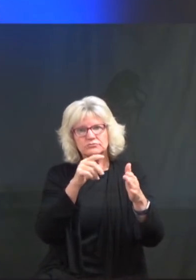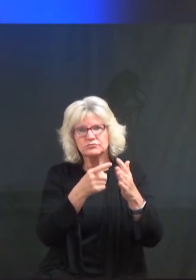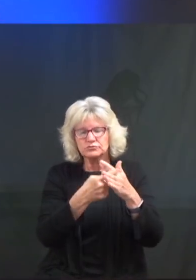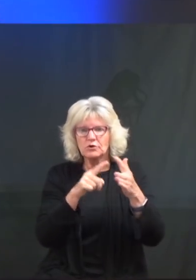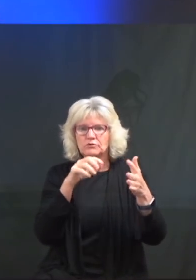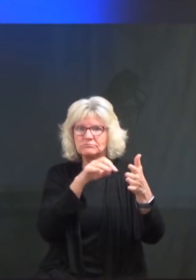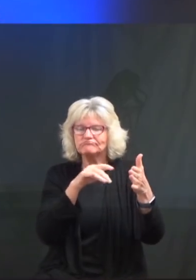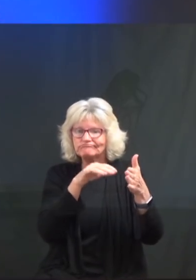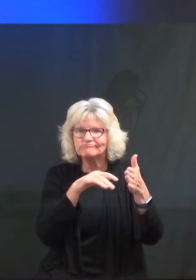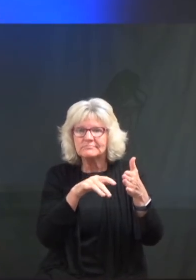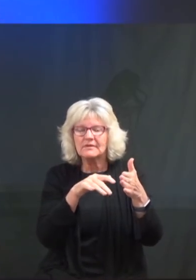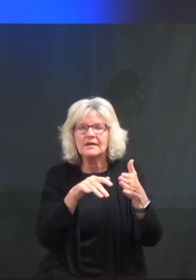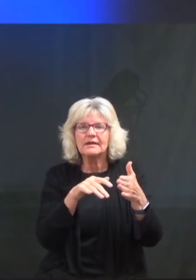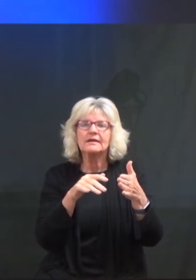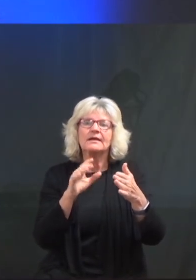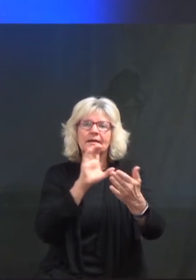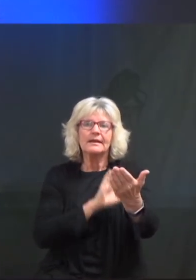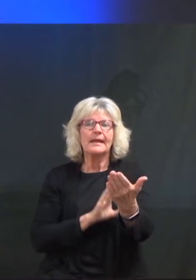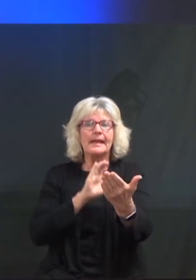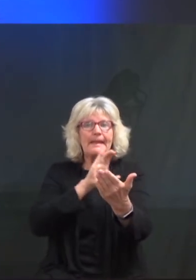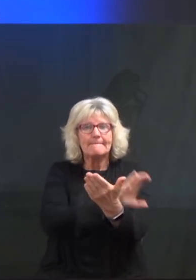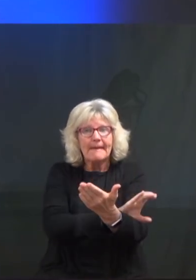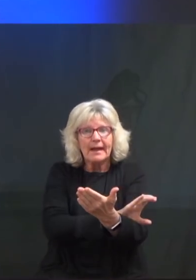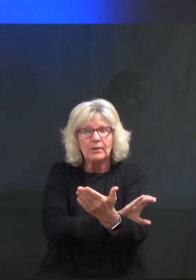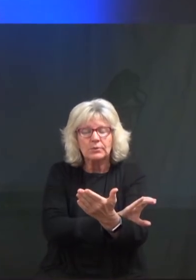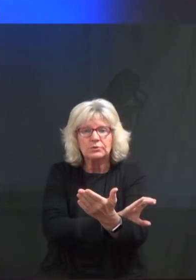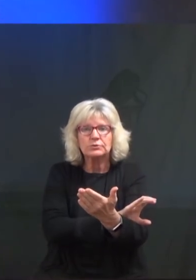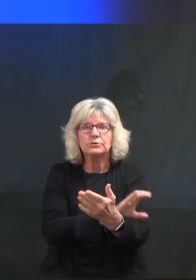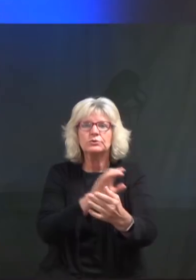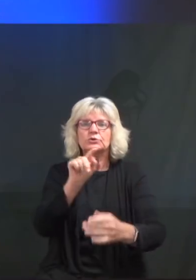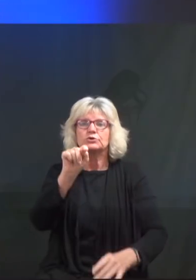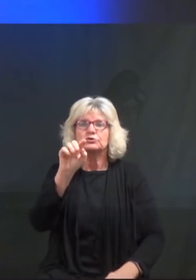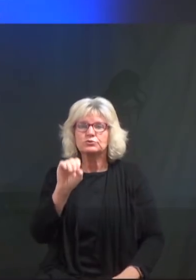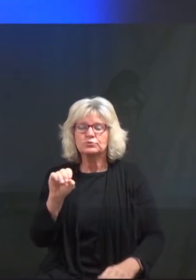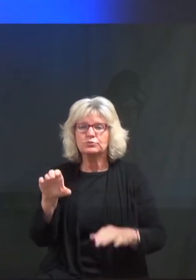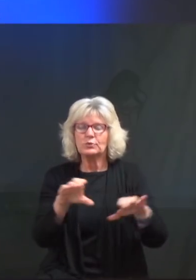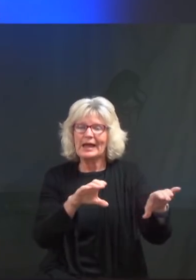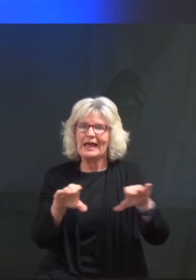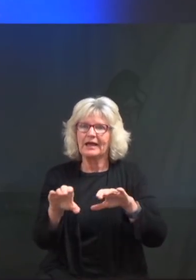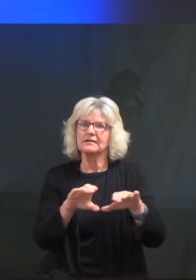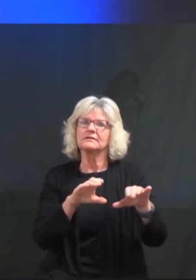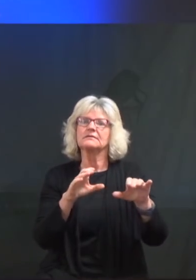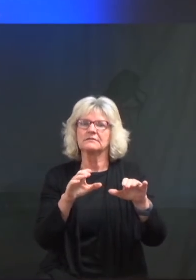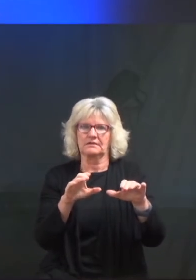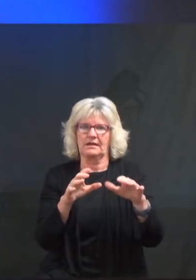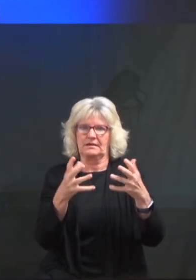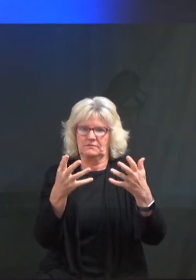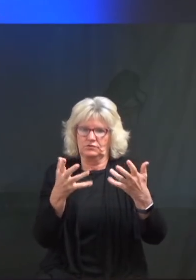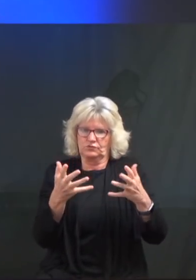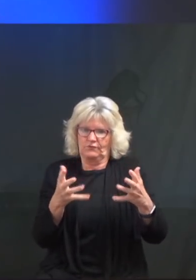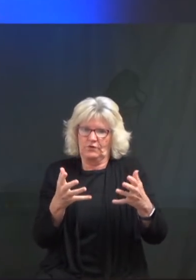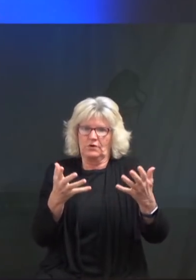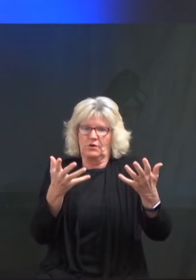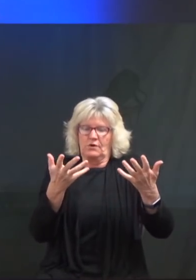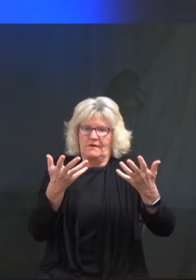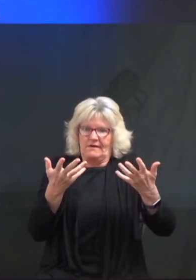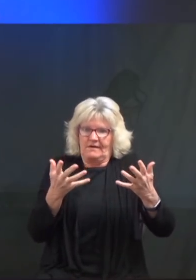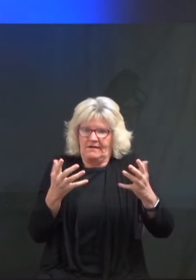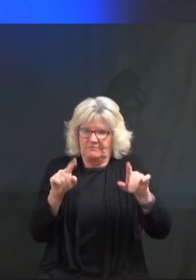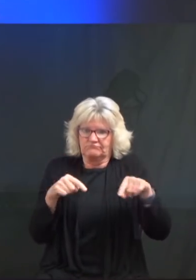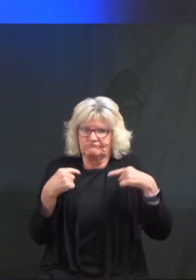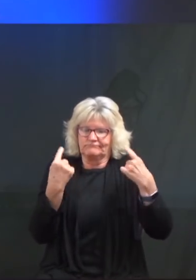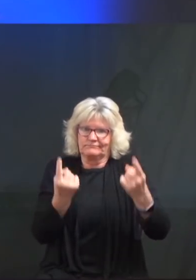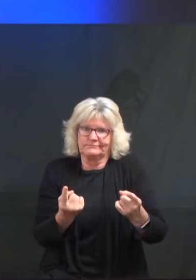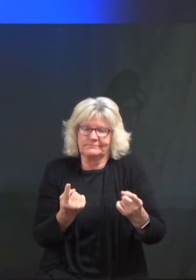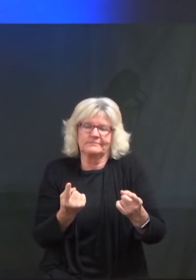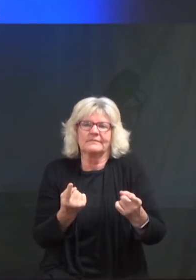Act. We covered the first 12 chapters of the book of Acts. What we looked at